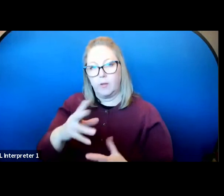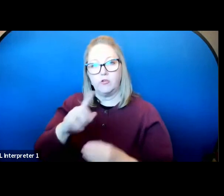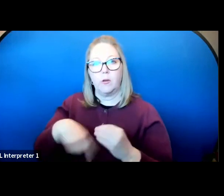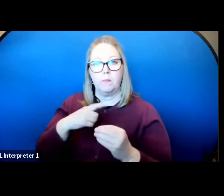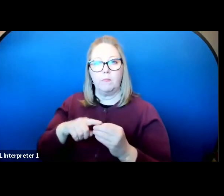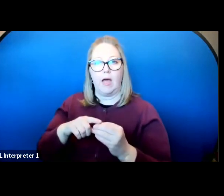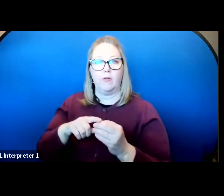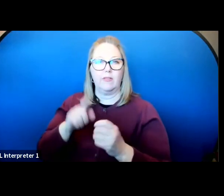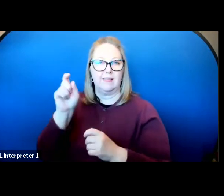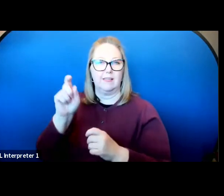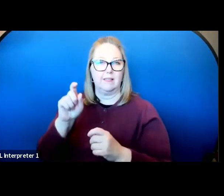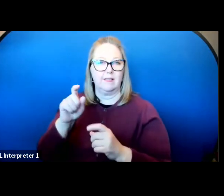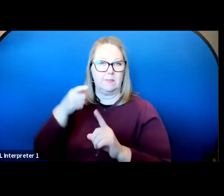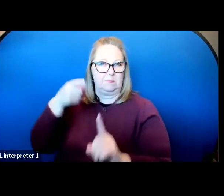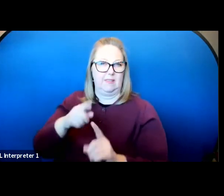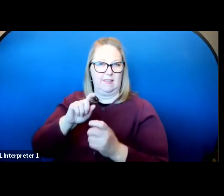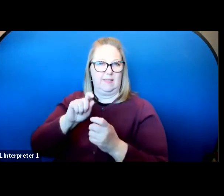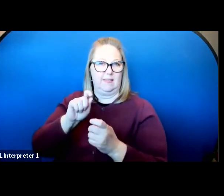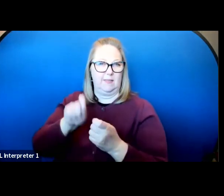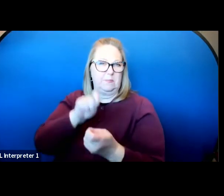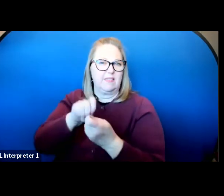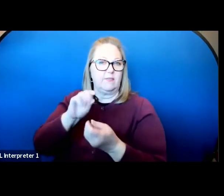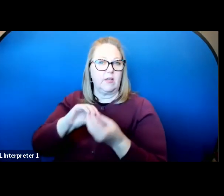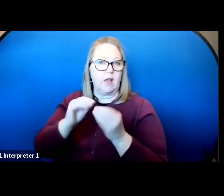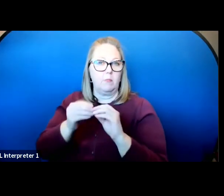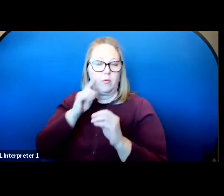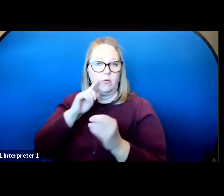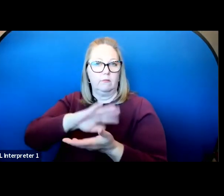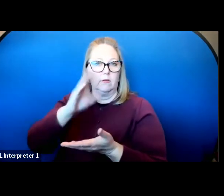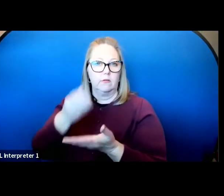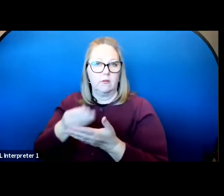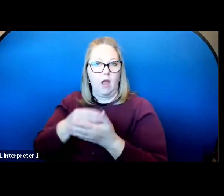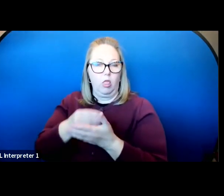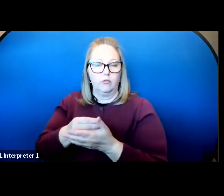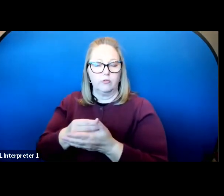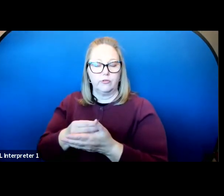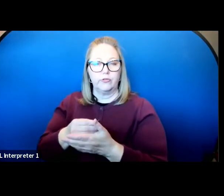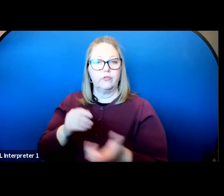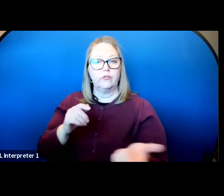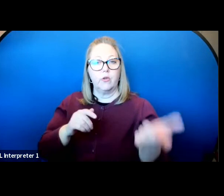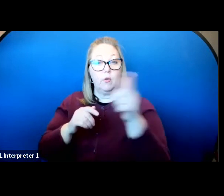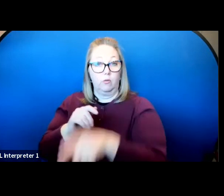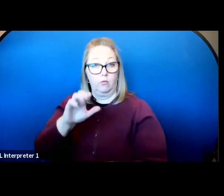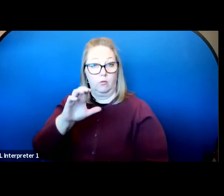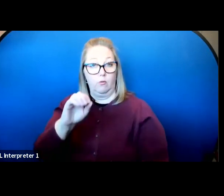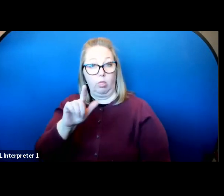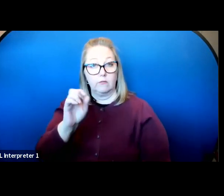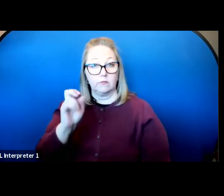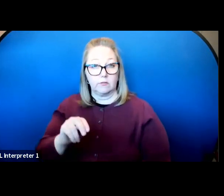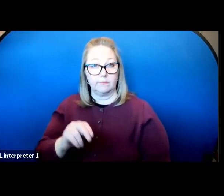assistance. I'll follow up with you on that. So we'll go to Colton for the next question, and then Austin, you're on deck.